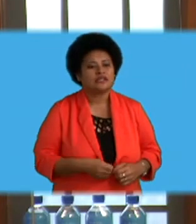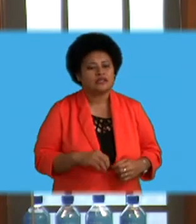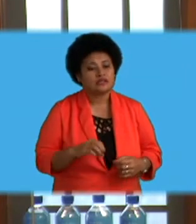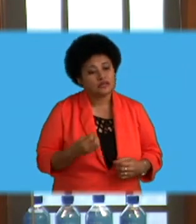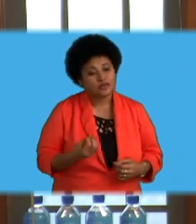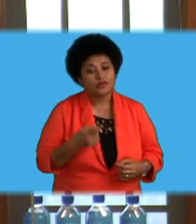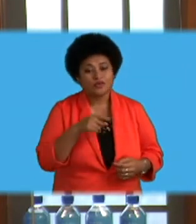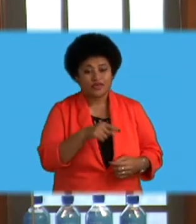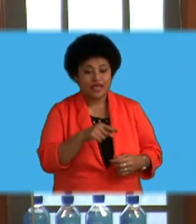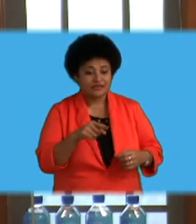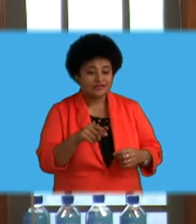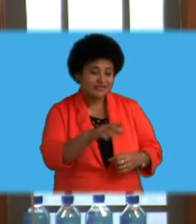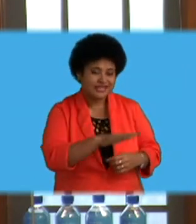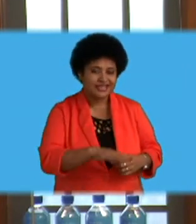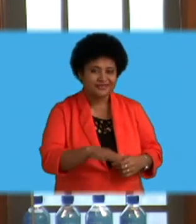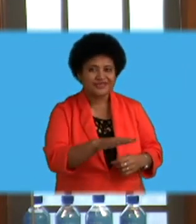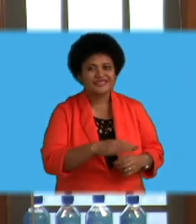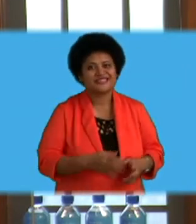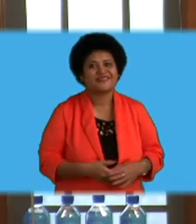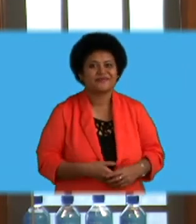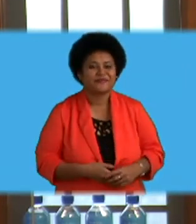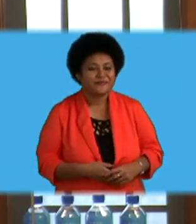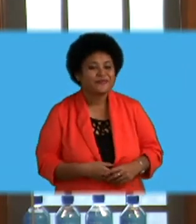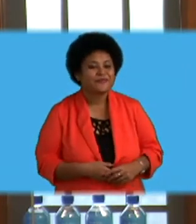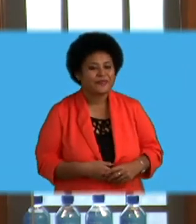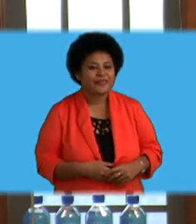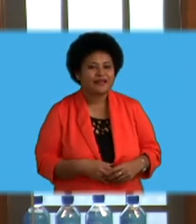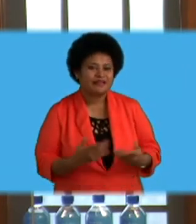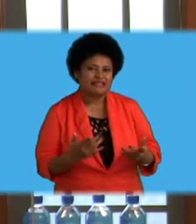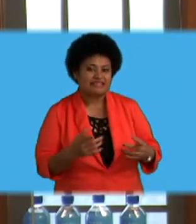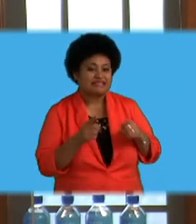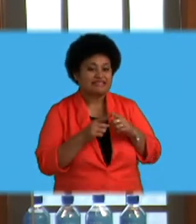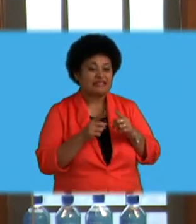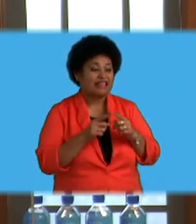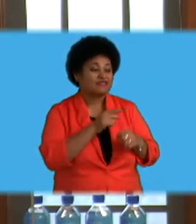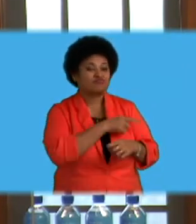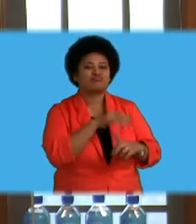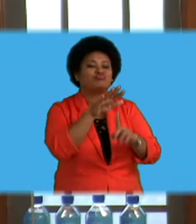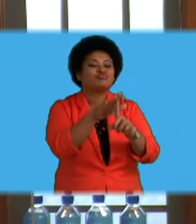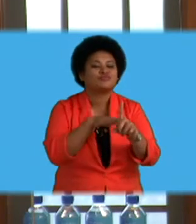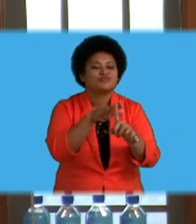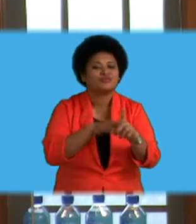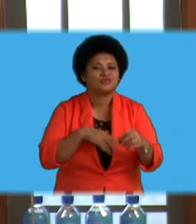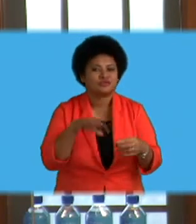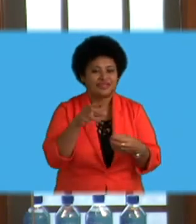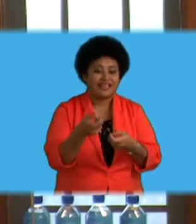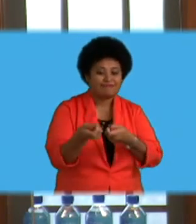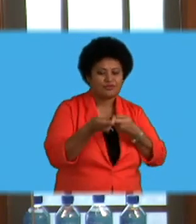informal settlements, I think it's a vote-buying exercise by the government.